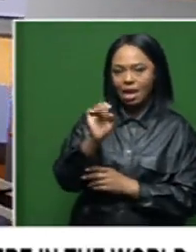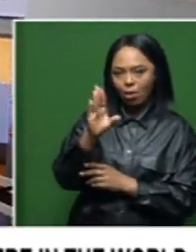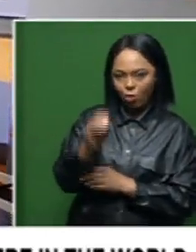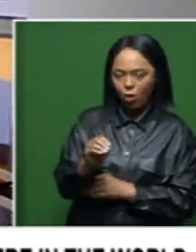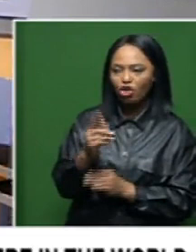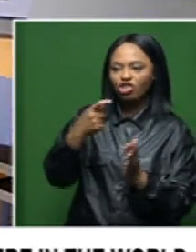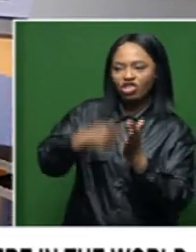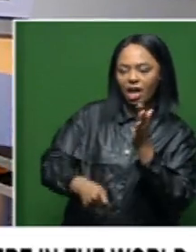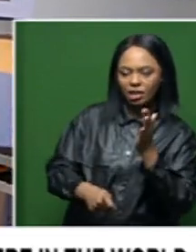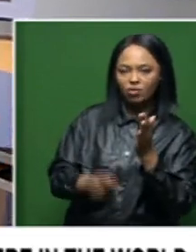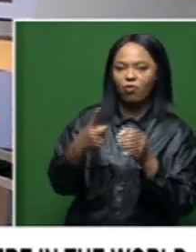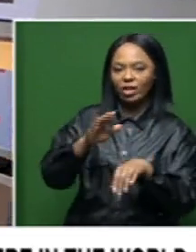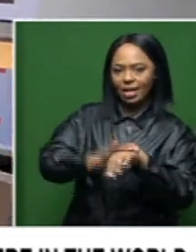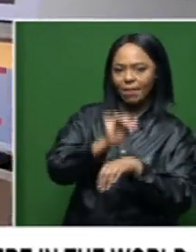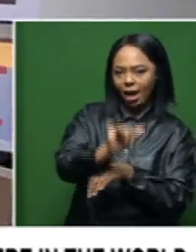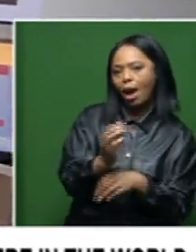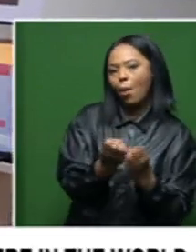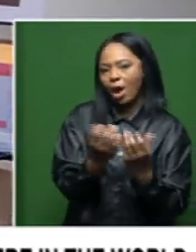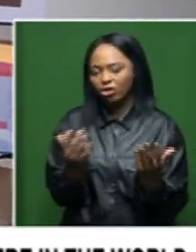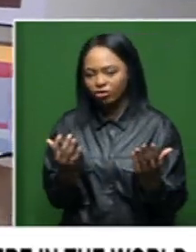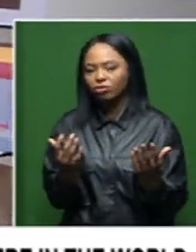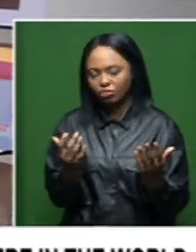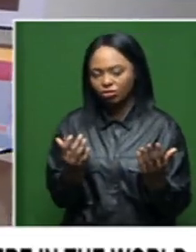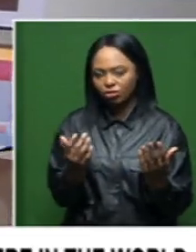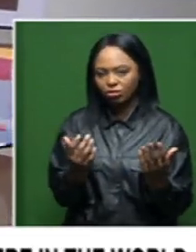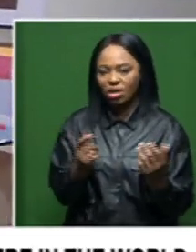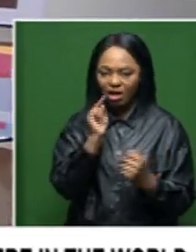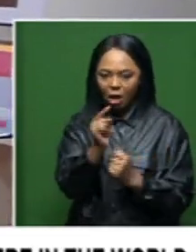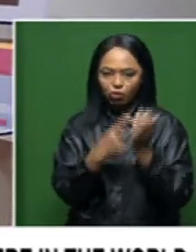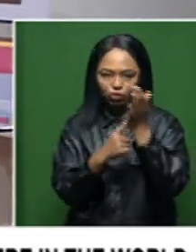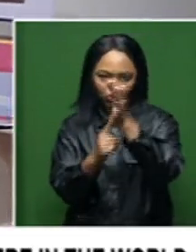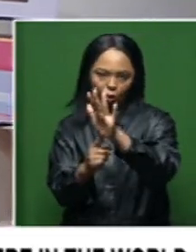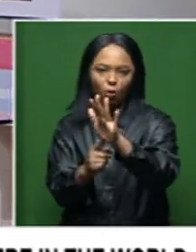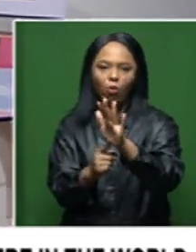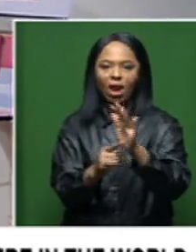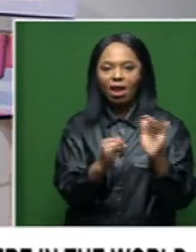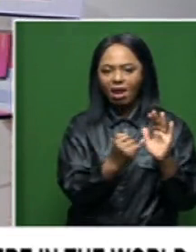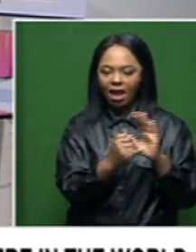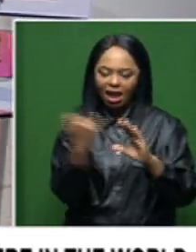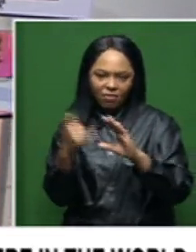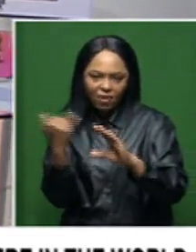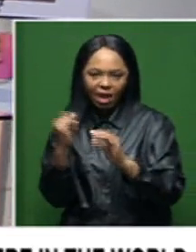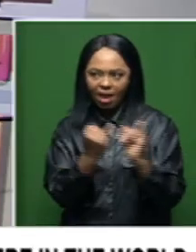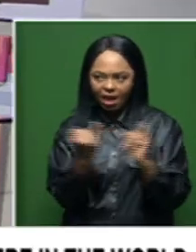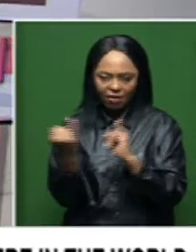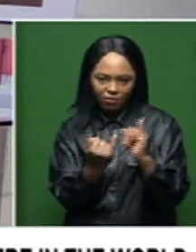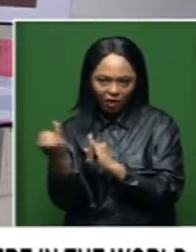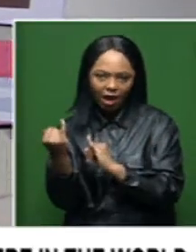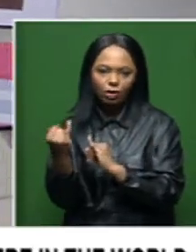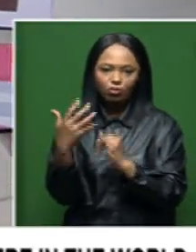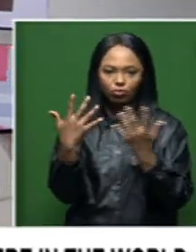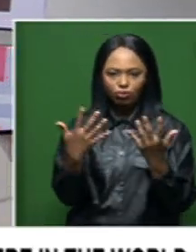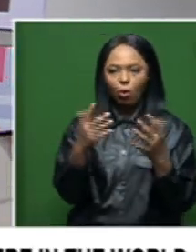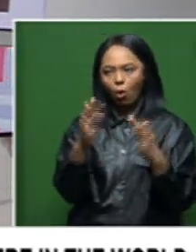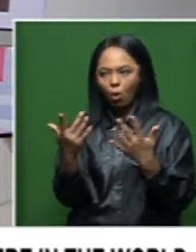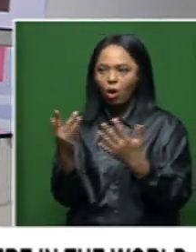these different time zones, and it checks that. And that one just displays all the invites that you've either created or the ones that you have been